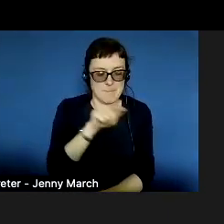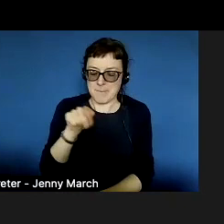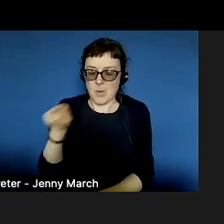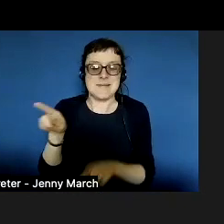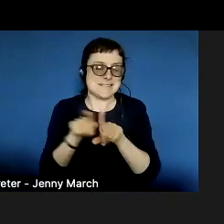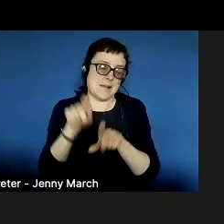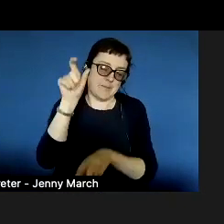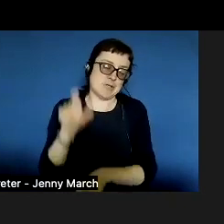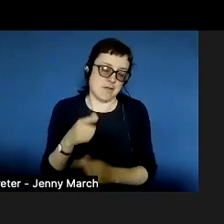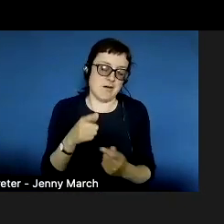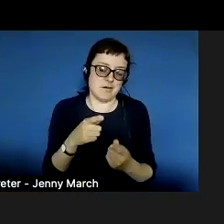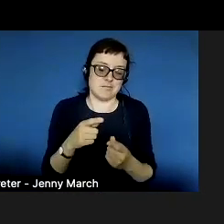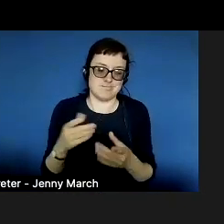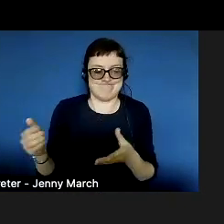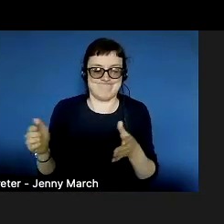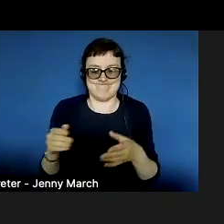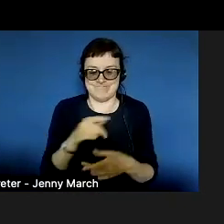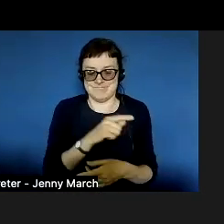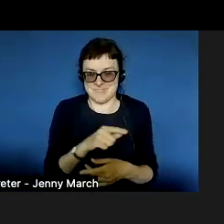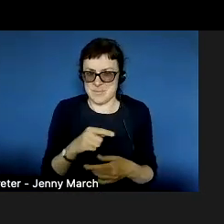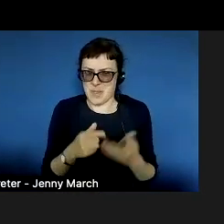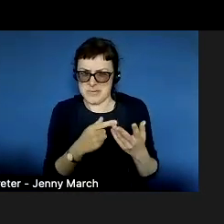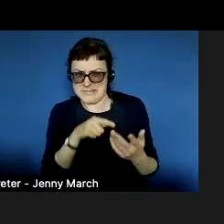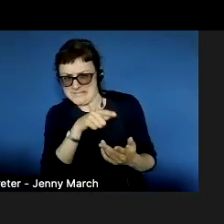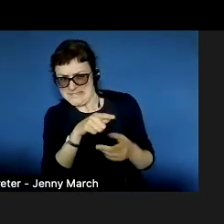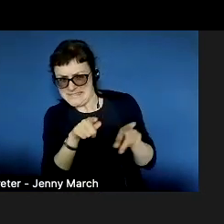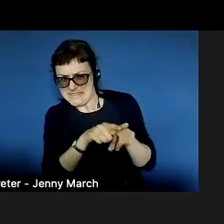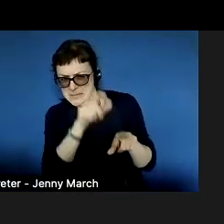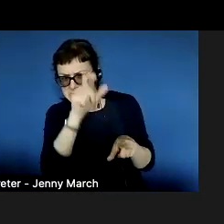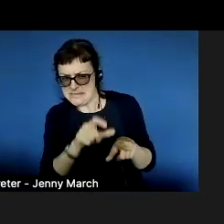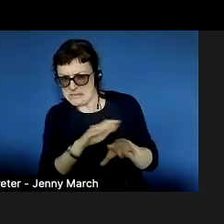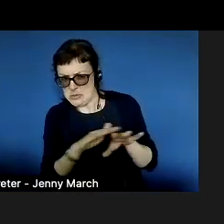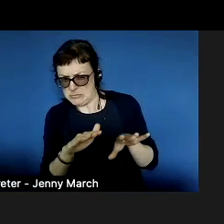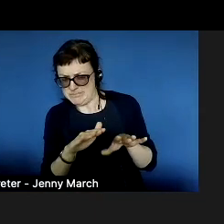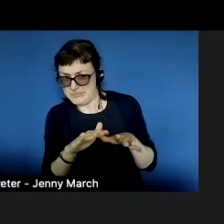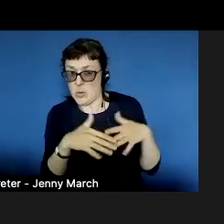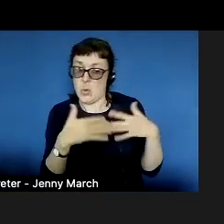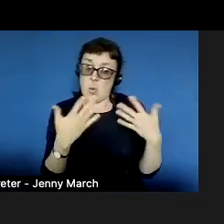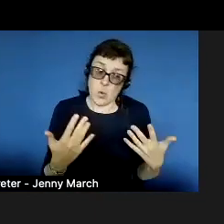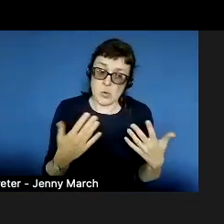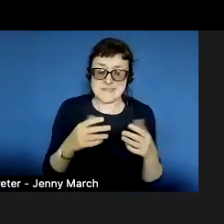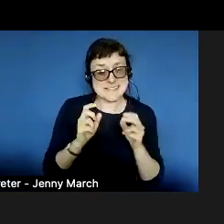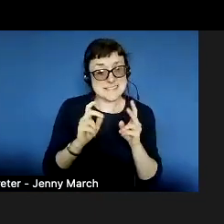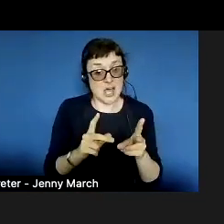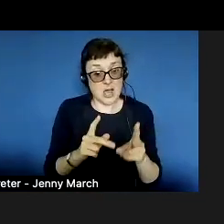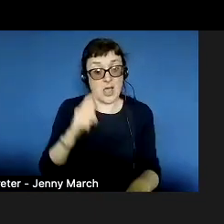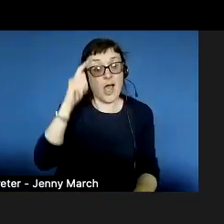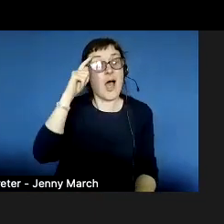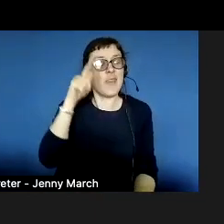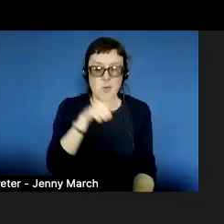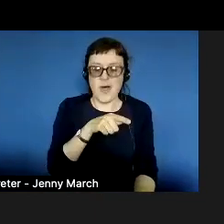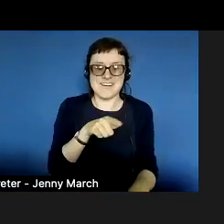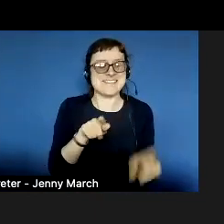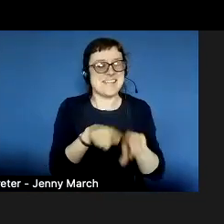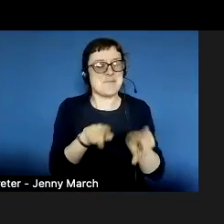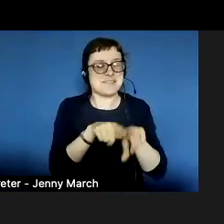others that we were like, are they? And then sometimes people's kind of style that we'd interpreted as being them for a long time would just